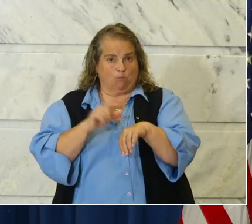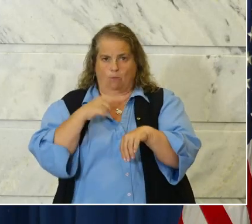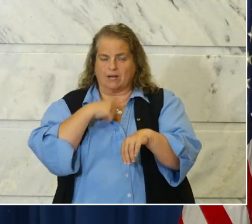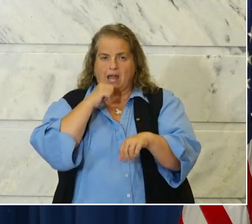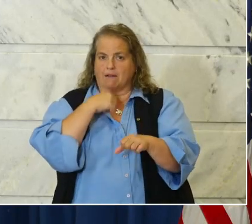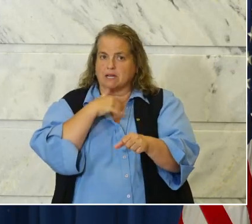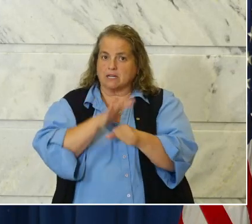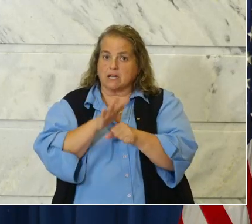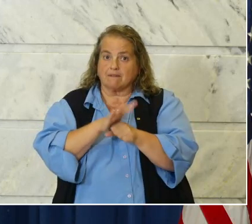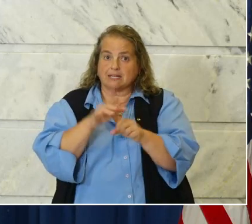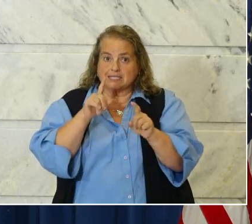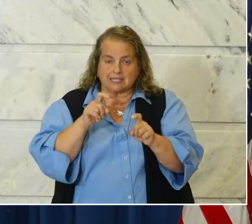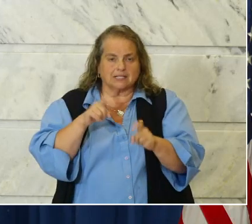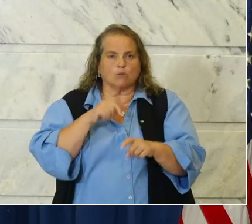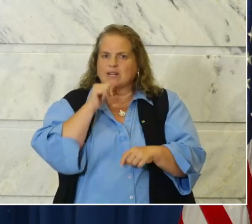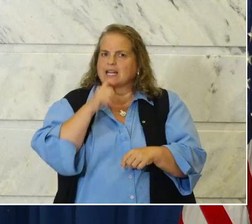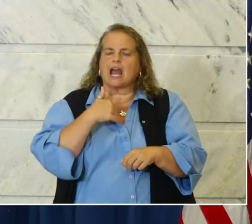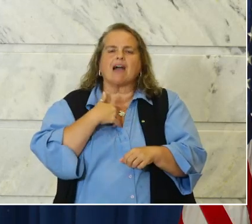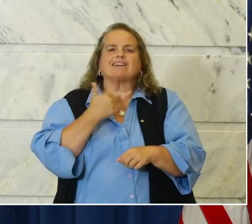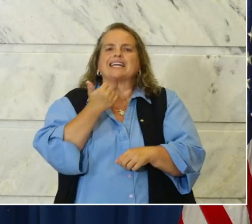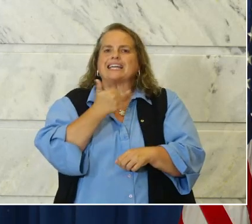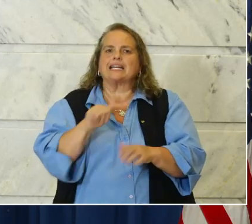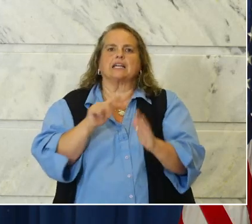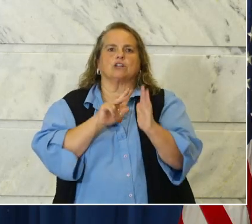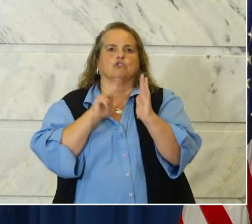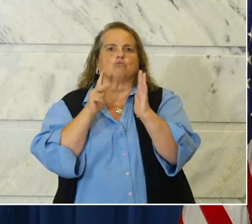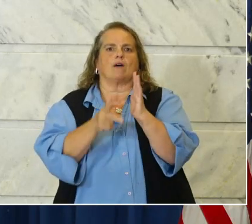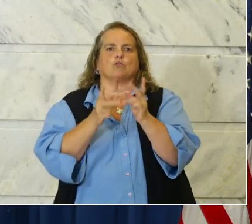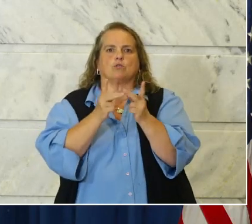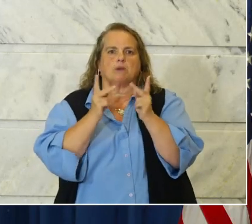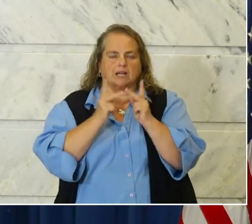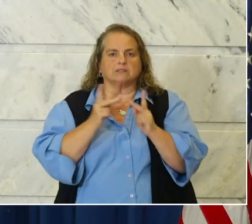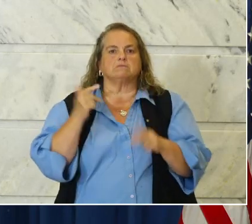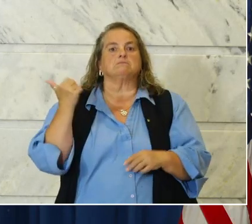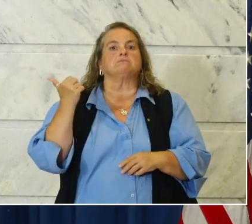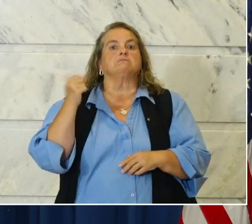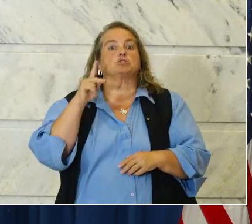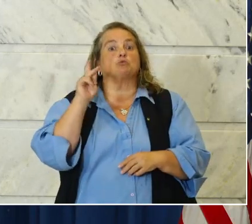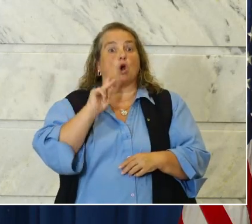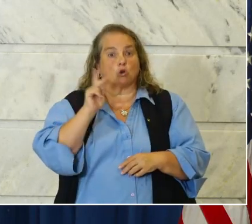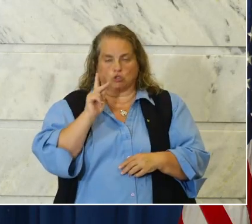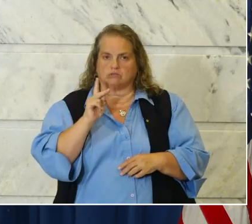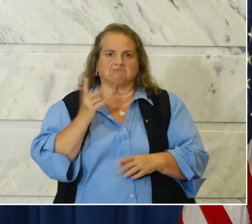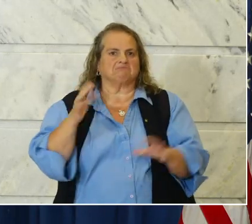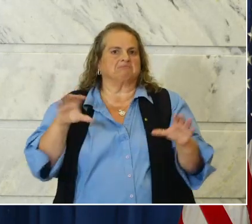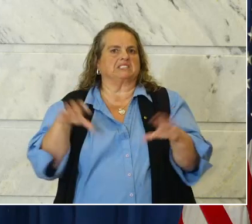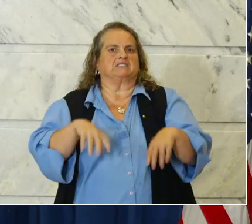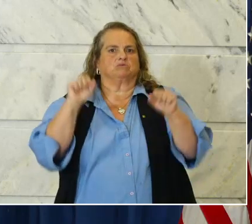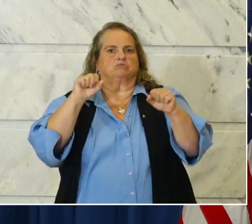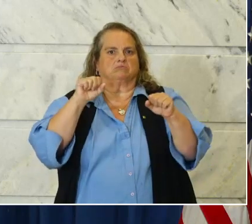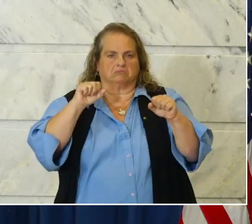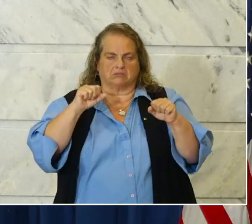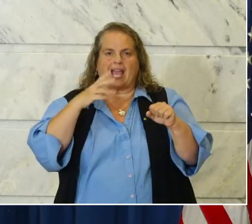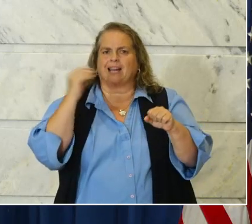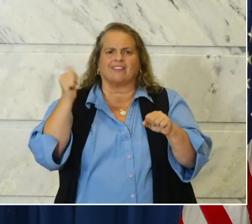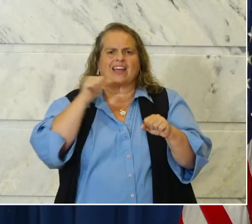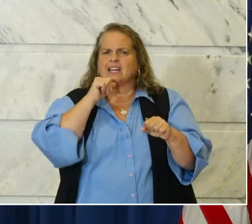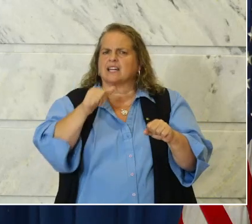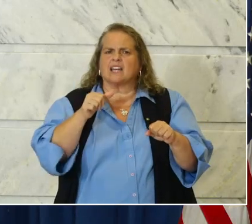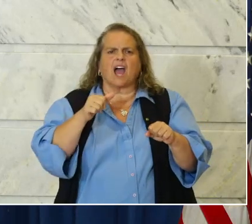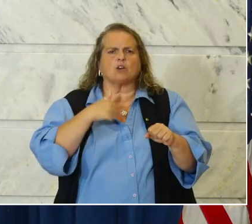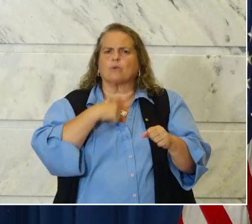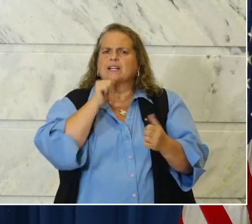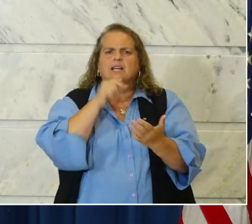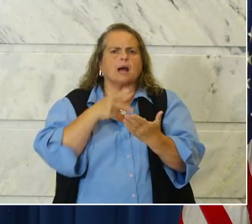testing that we needed, we didn't have a single drive-through site. They stepped up, and they didn't take a dollar from us, I don't think, throughout